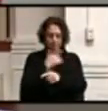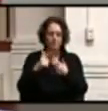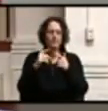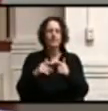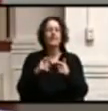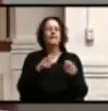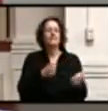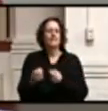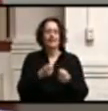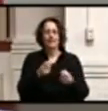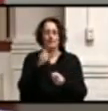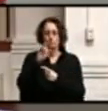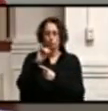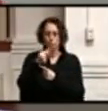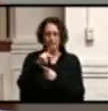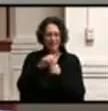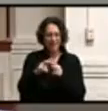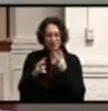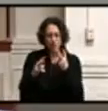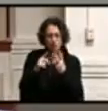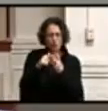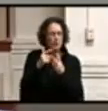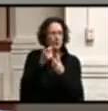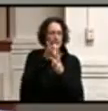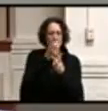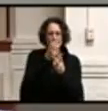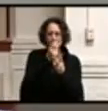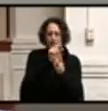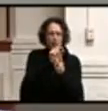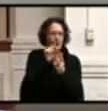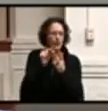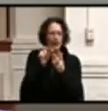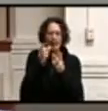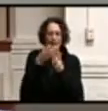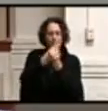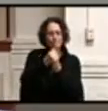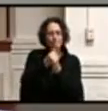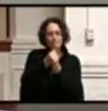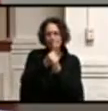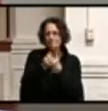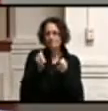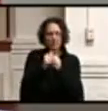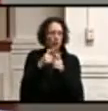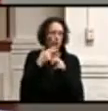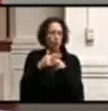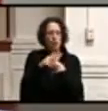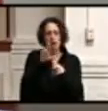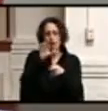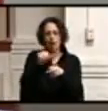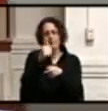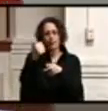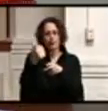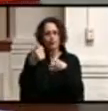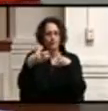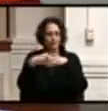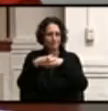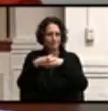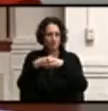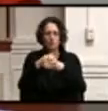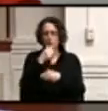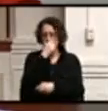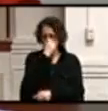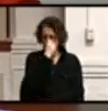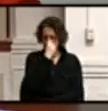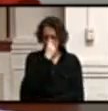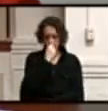have two very small funds that are just kind of consolidated there in other funds. So we have 1, 2, 3, 4, 5, 6,